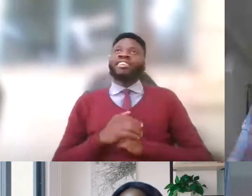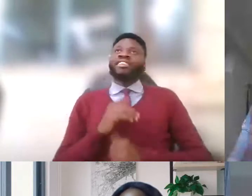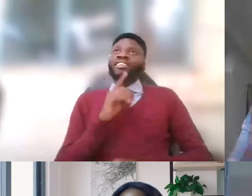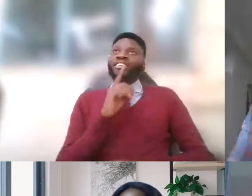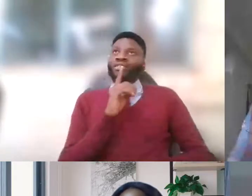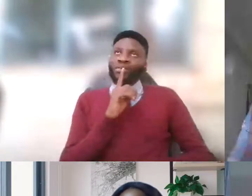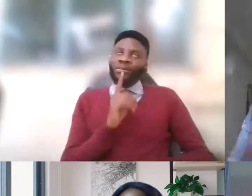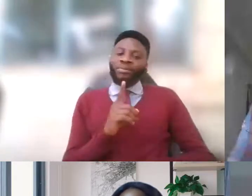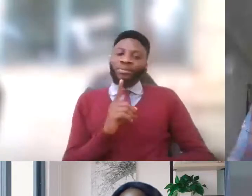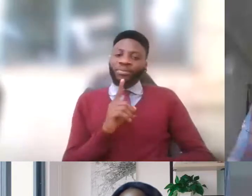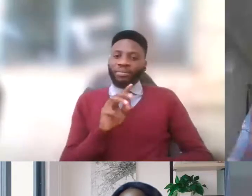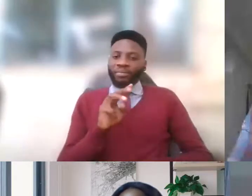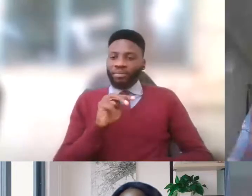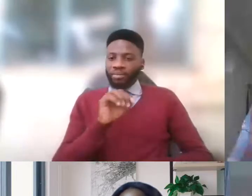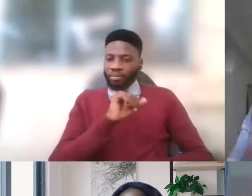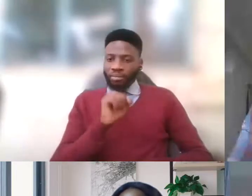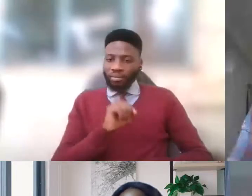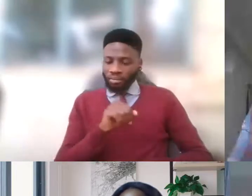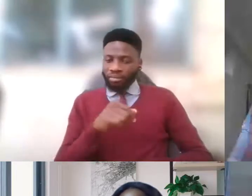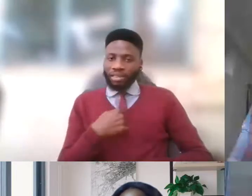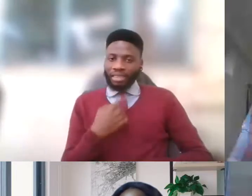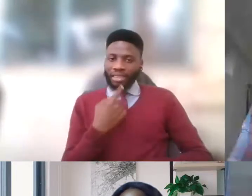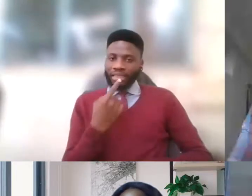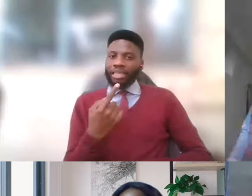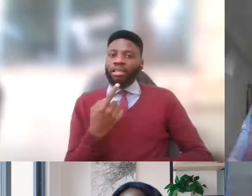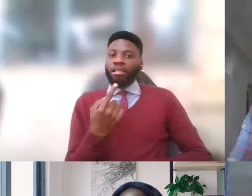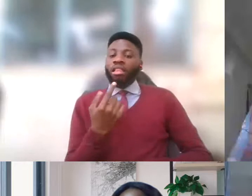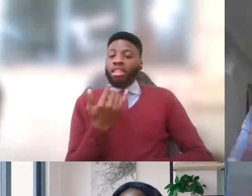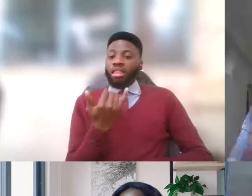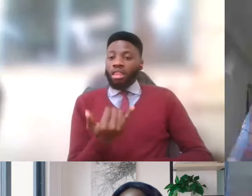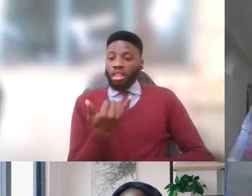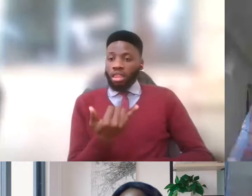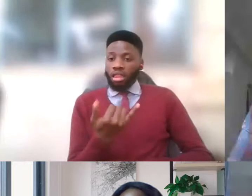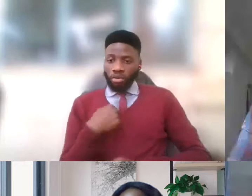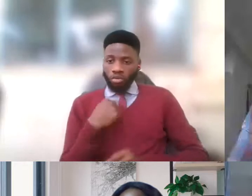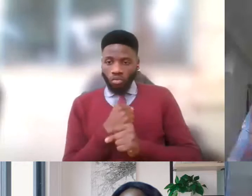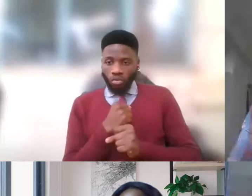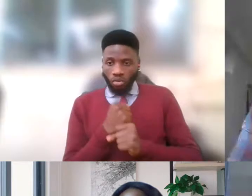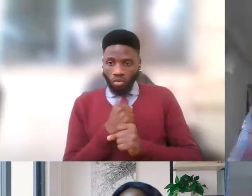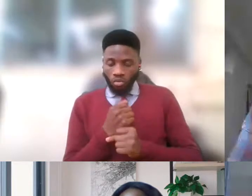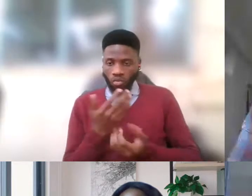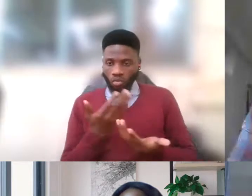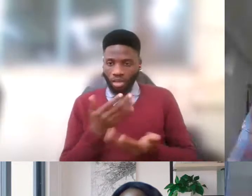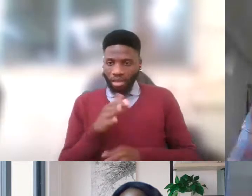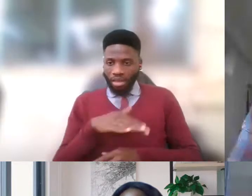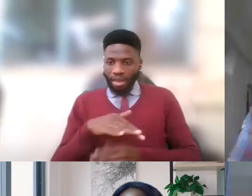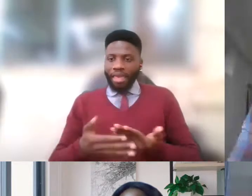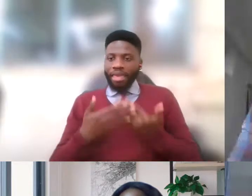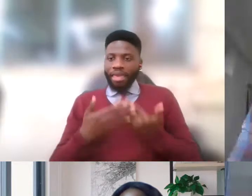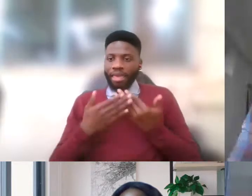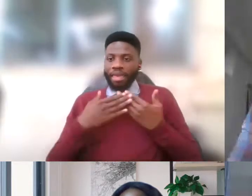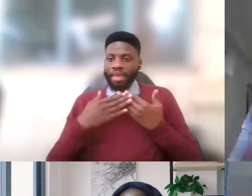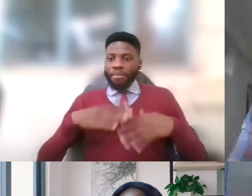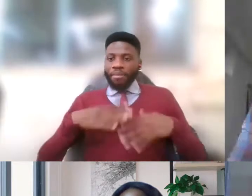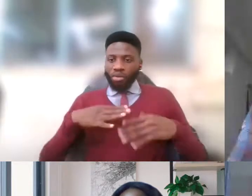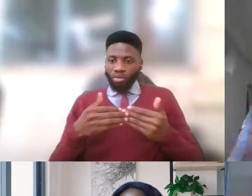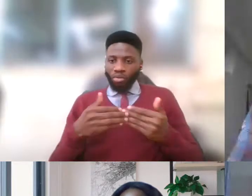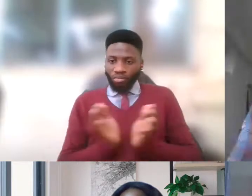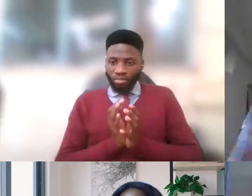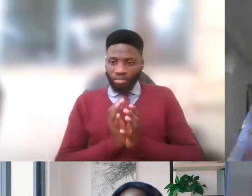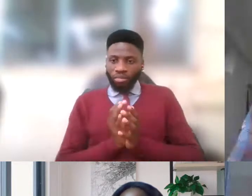of this technology requires you to actually be able to use this programming language to be able to build them in the end.